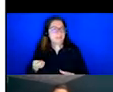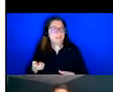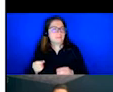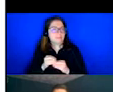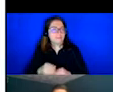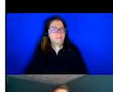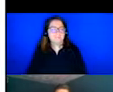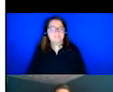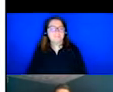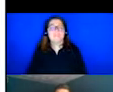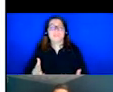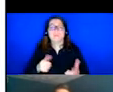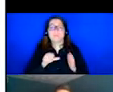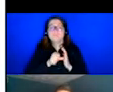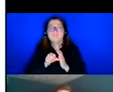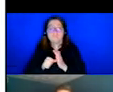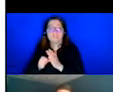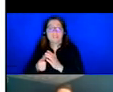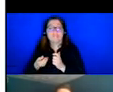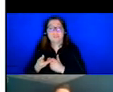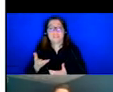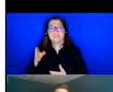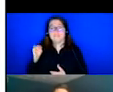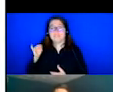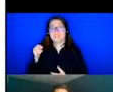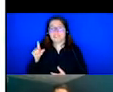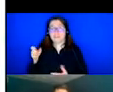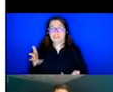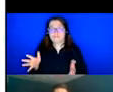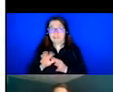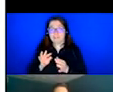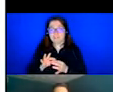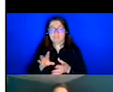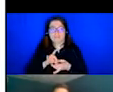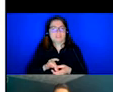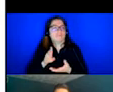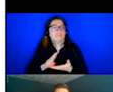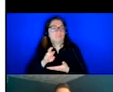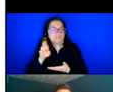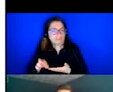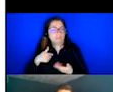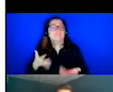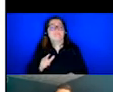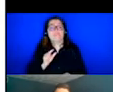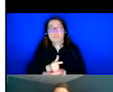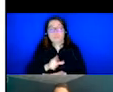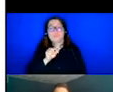lot of stuff that Michelle had mentioned just related to U of R. Like, I graduated from undergrad in 2013, but